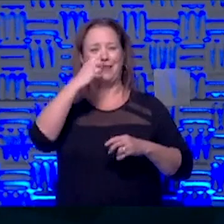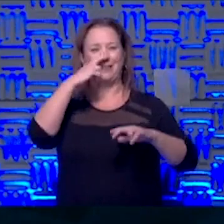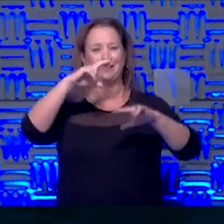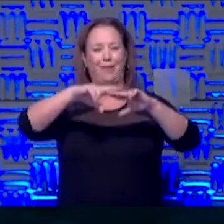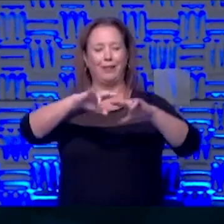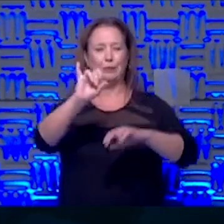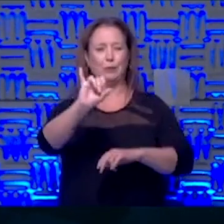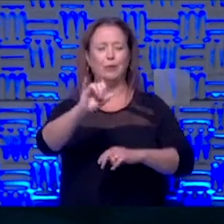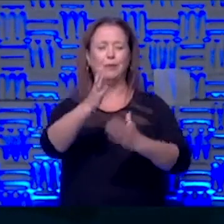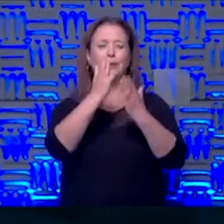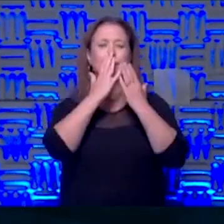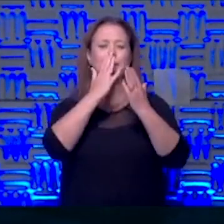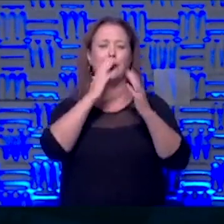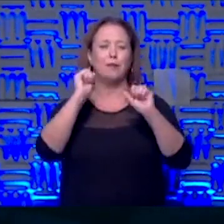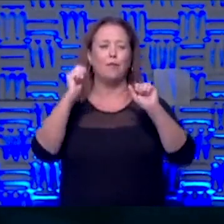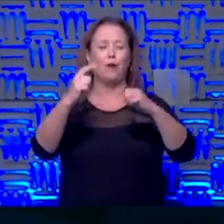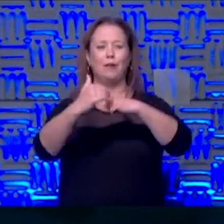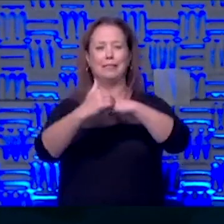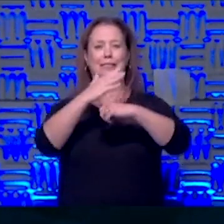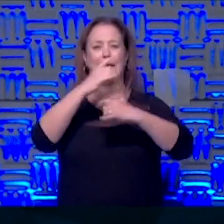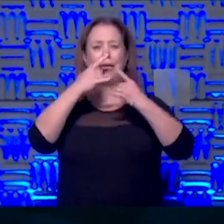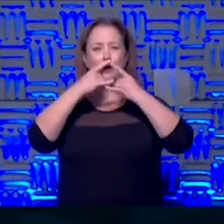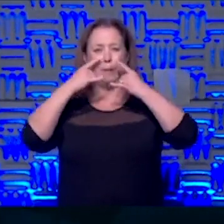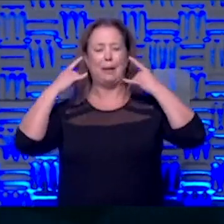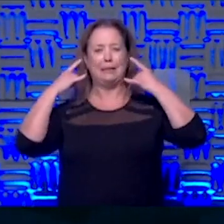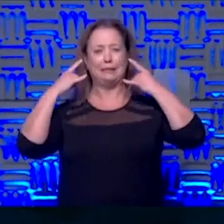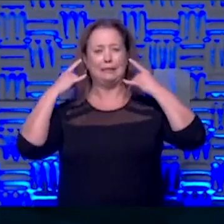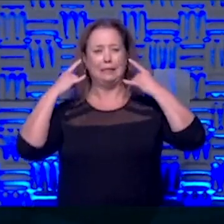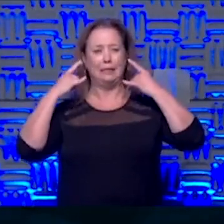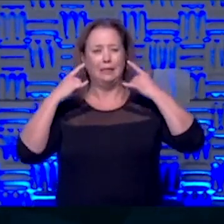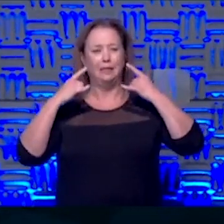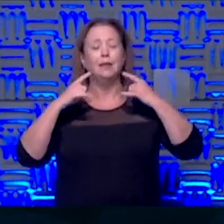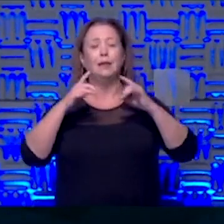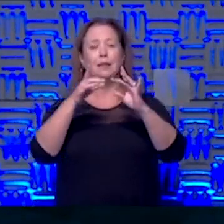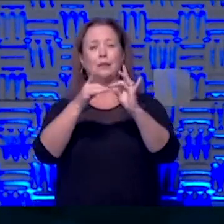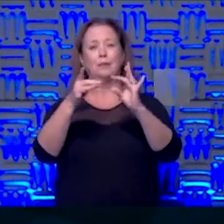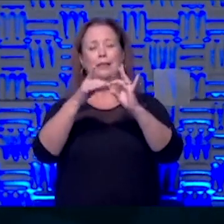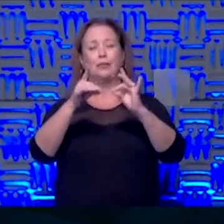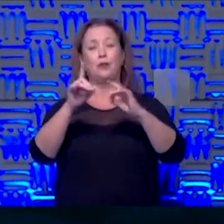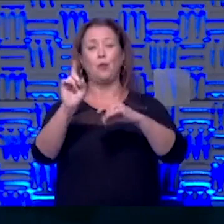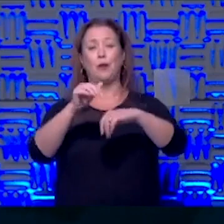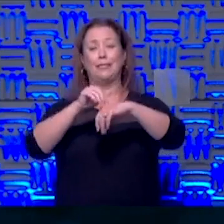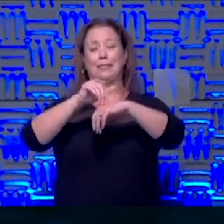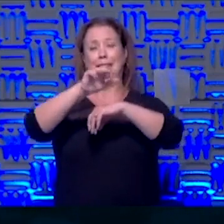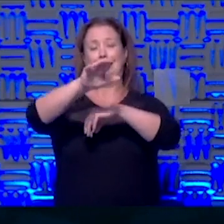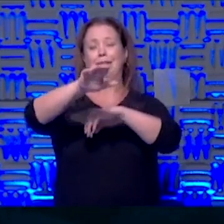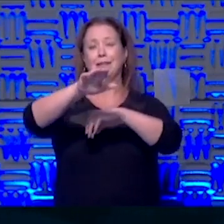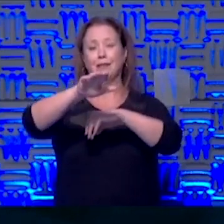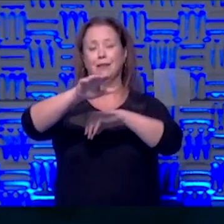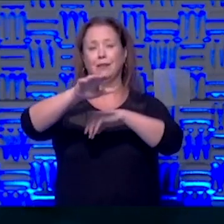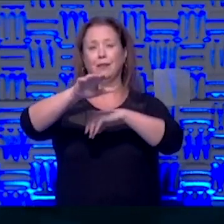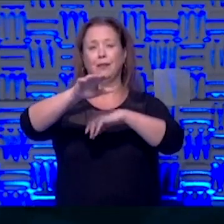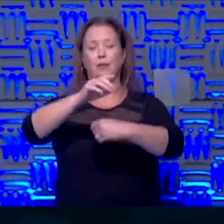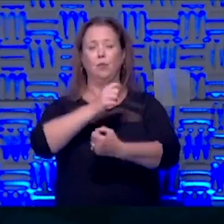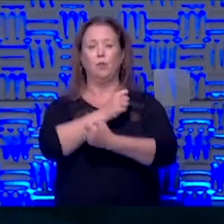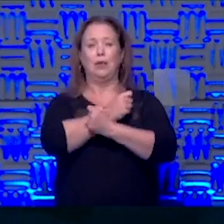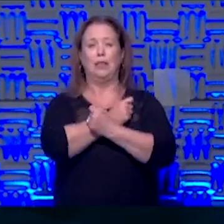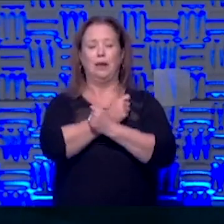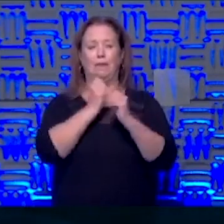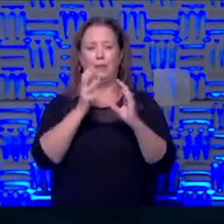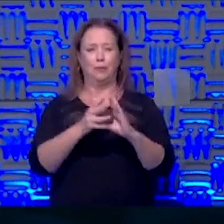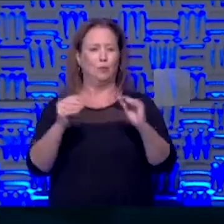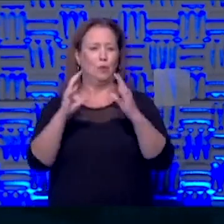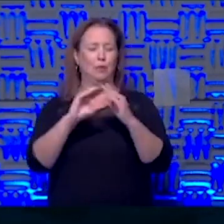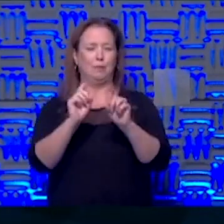Thank you all for sending in those mask pictures. We love those. And there's a note on the screen about where to send them. We love the stories about mask wearing and